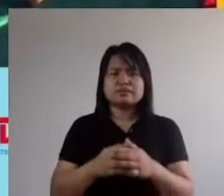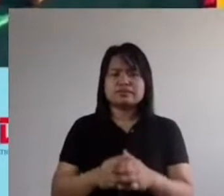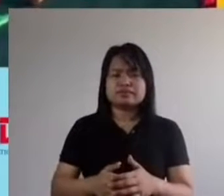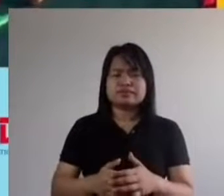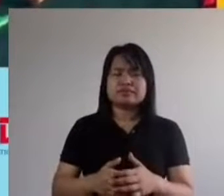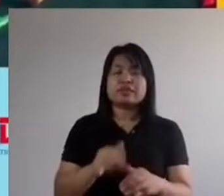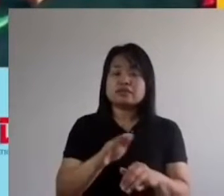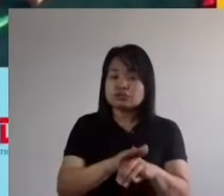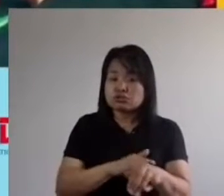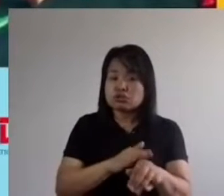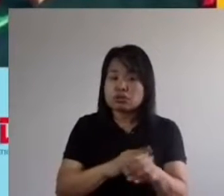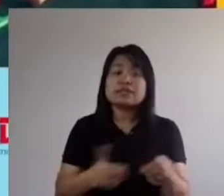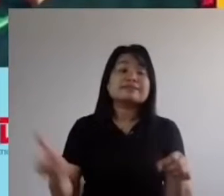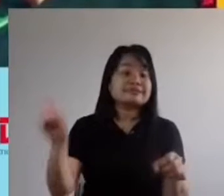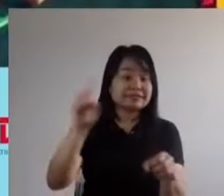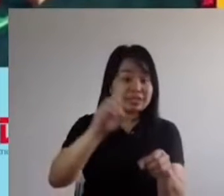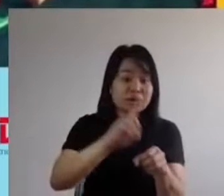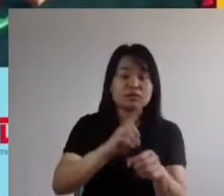in our